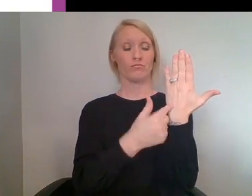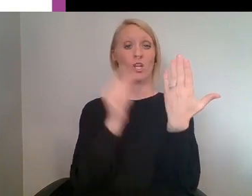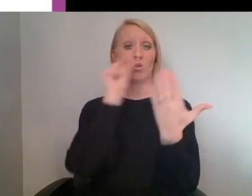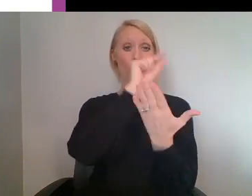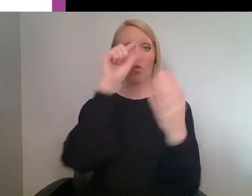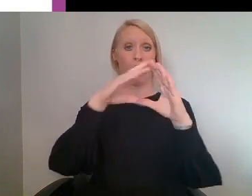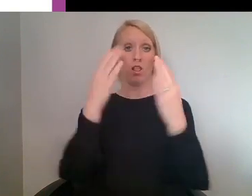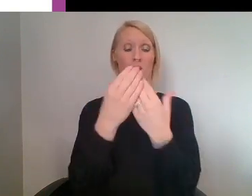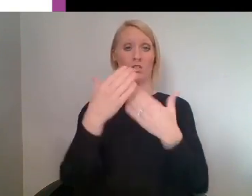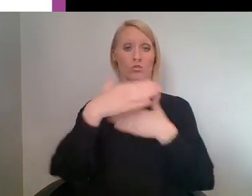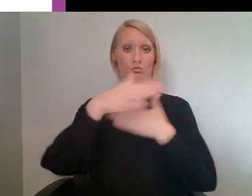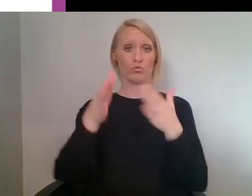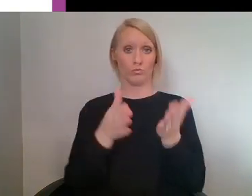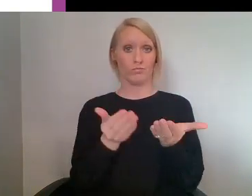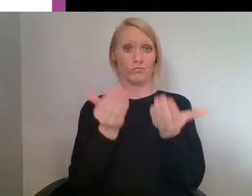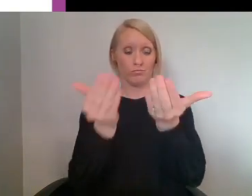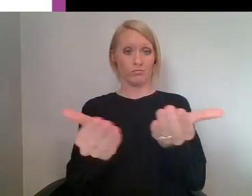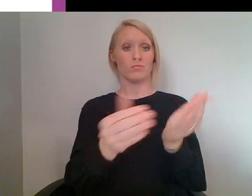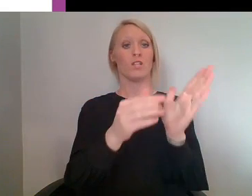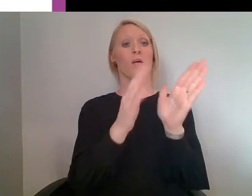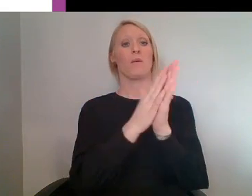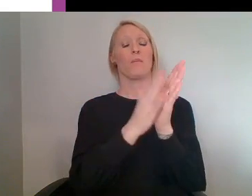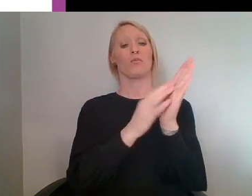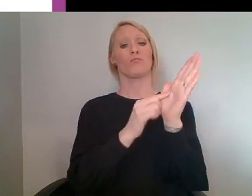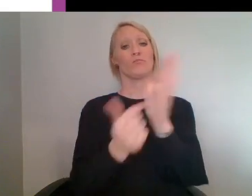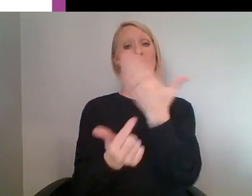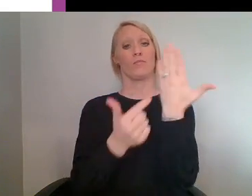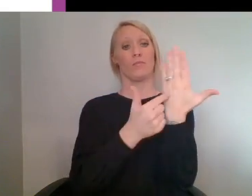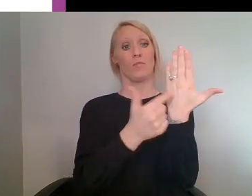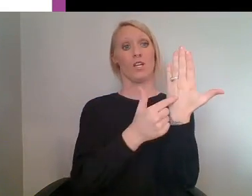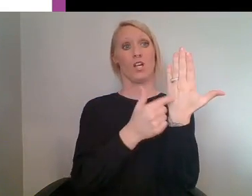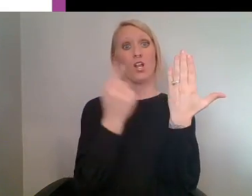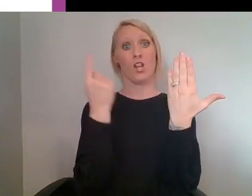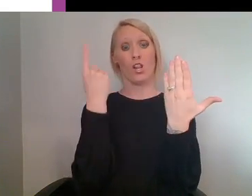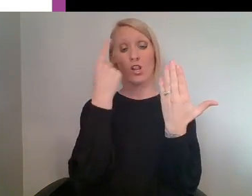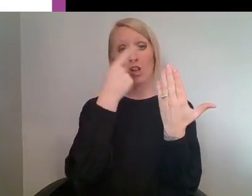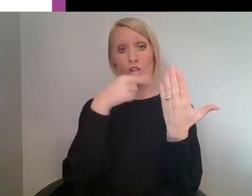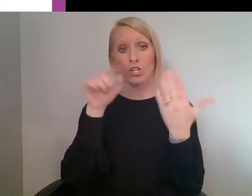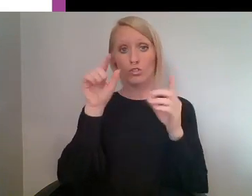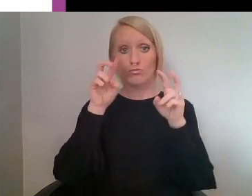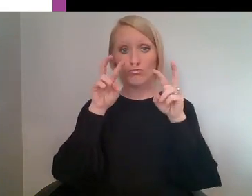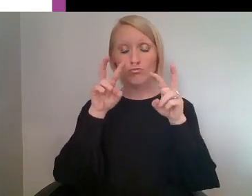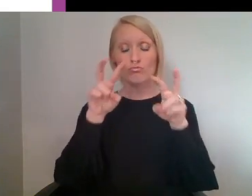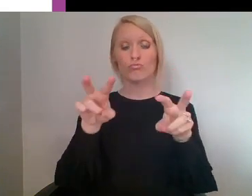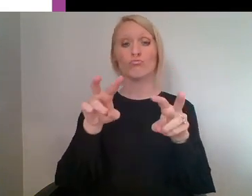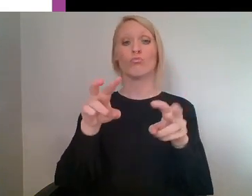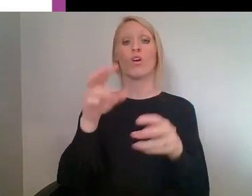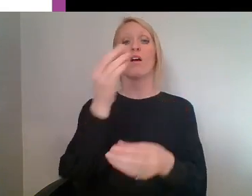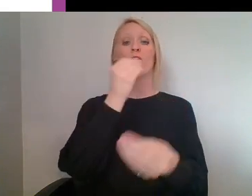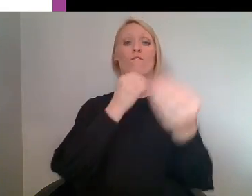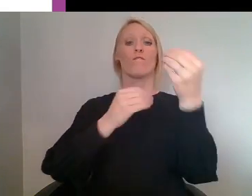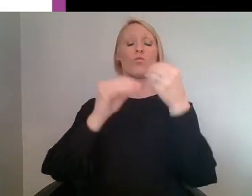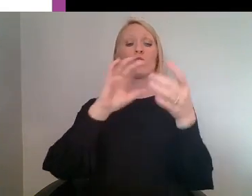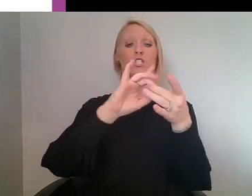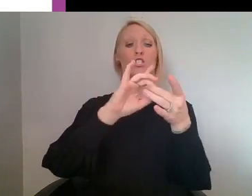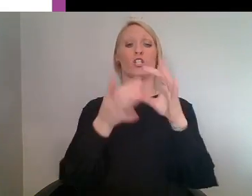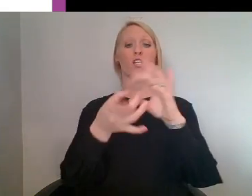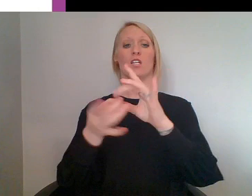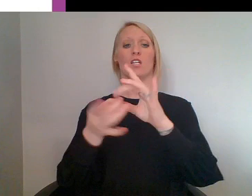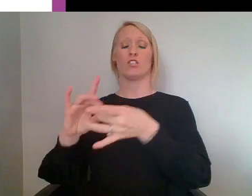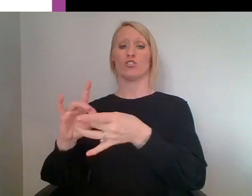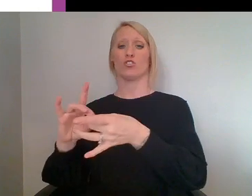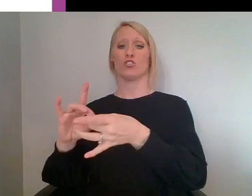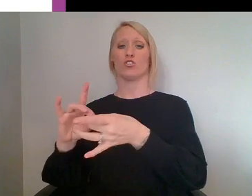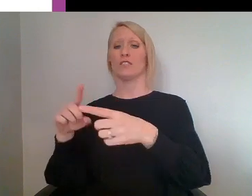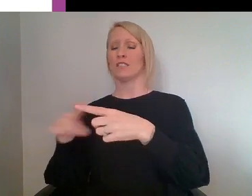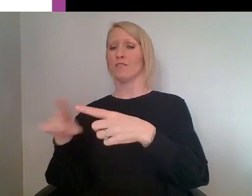Classroom, there's a food chain that we're going to look at. And this is different than like thinking about like habitats and food chains. This is more about